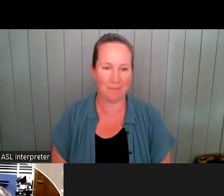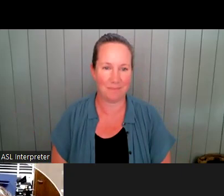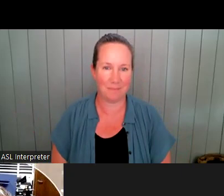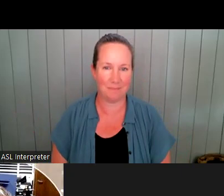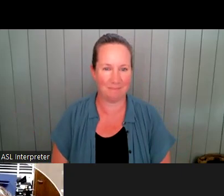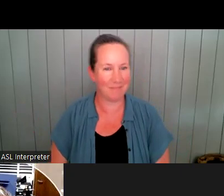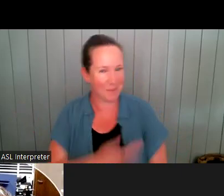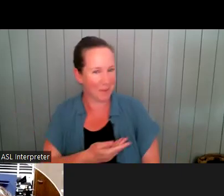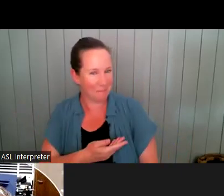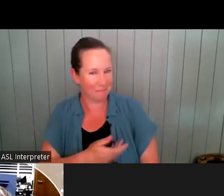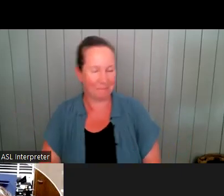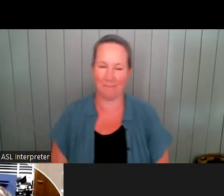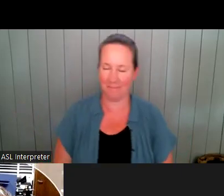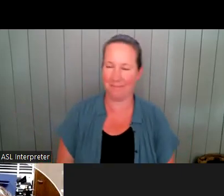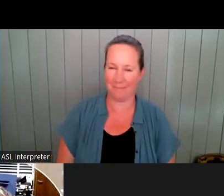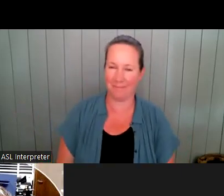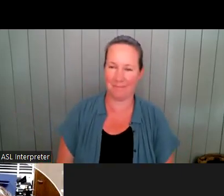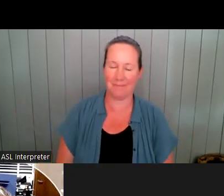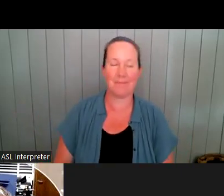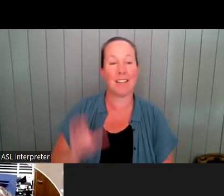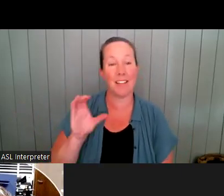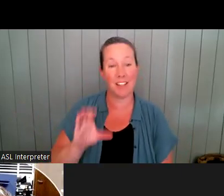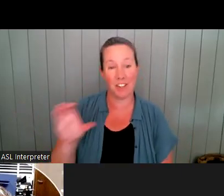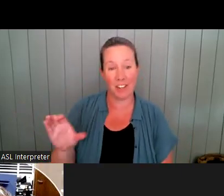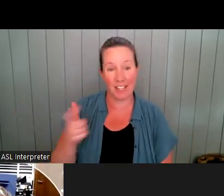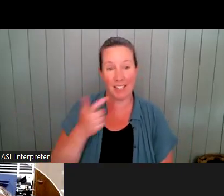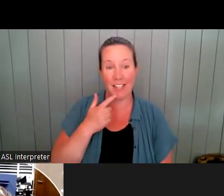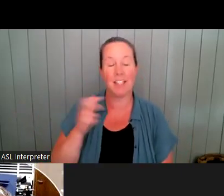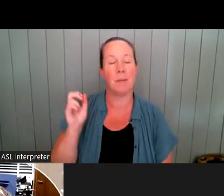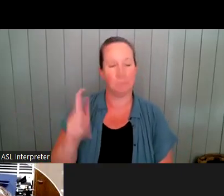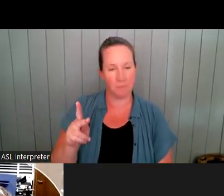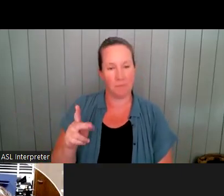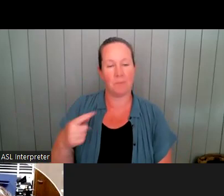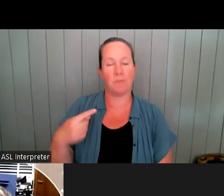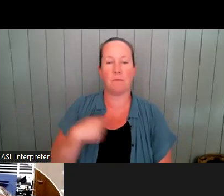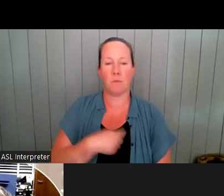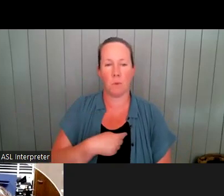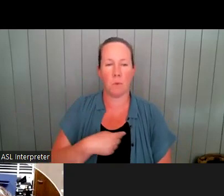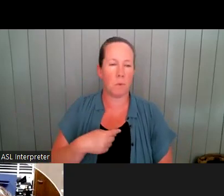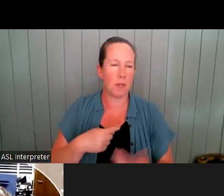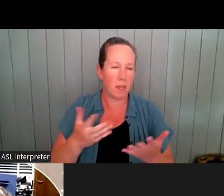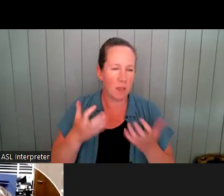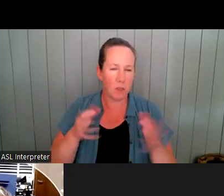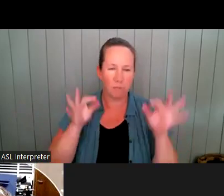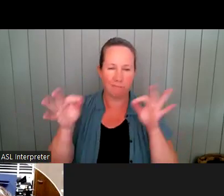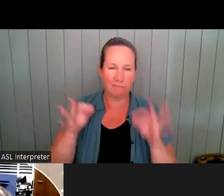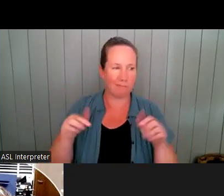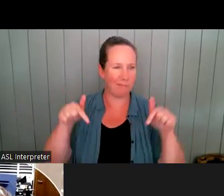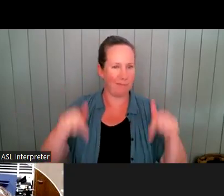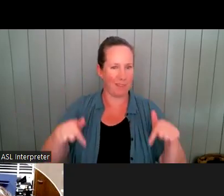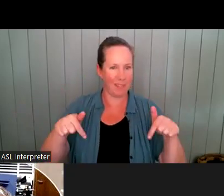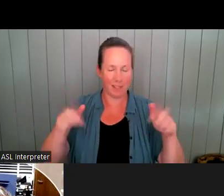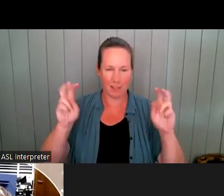You're welcome. So yeah, so we're going to talk a little bit about the purpose of this session. And the purpose of